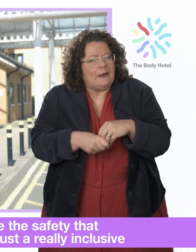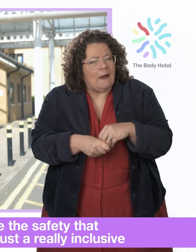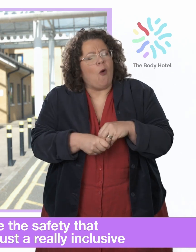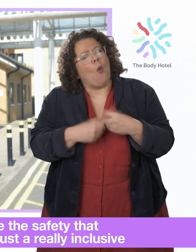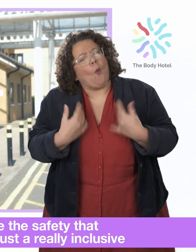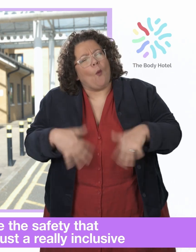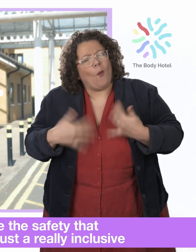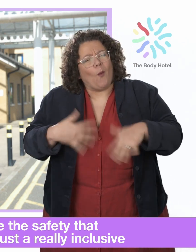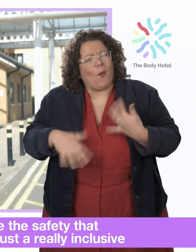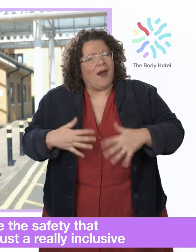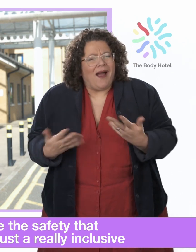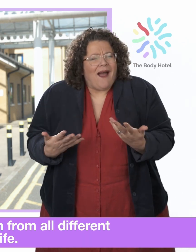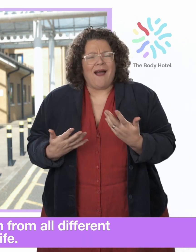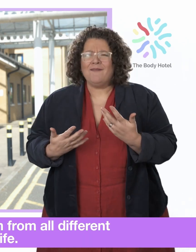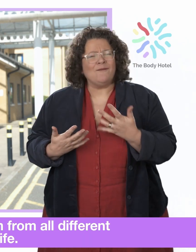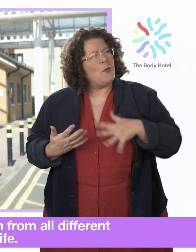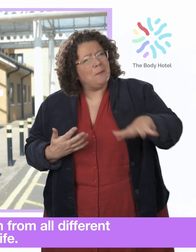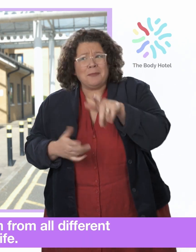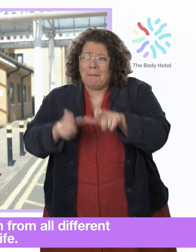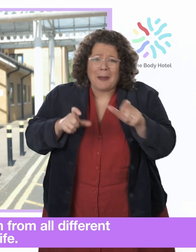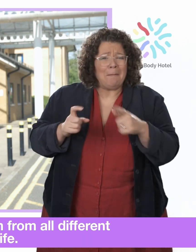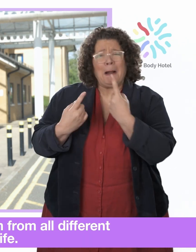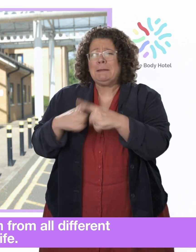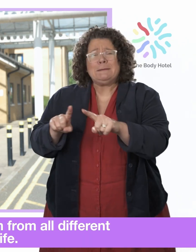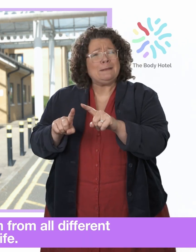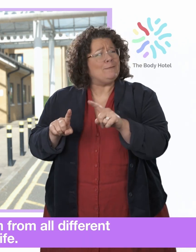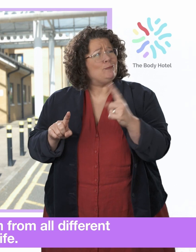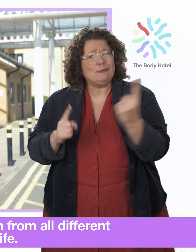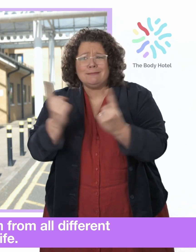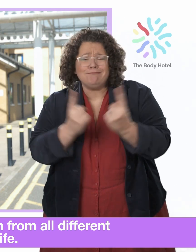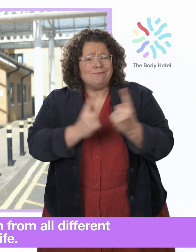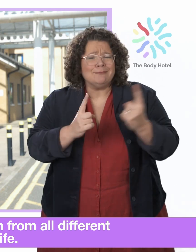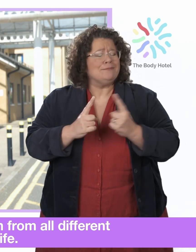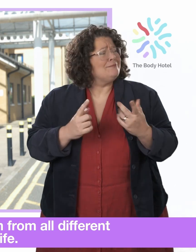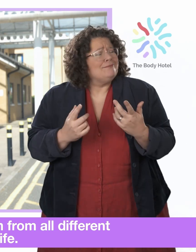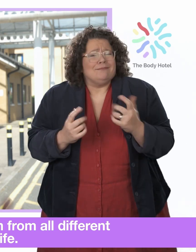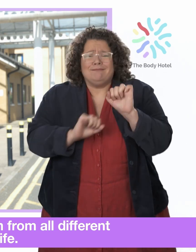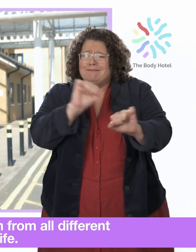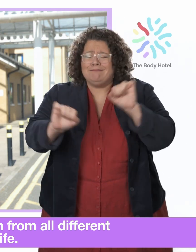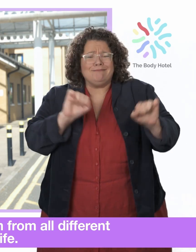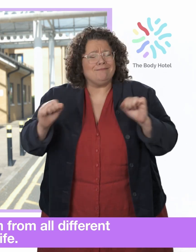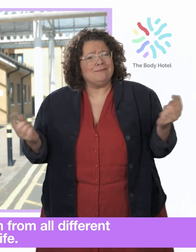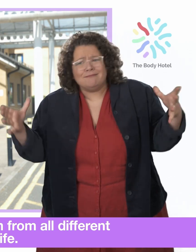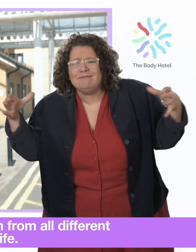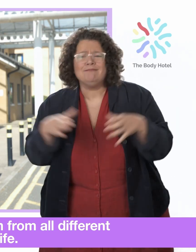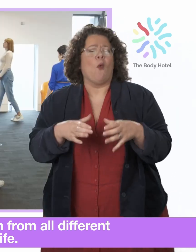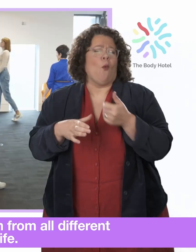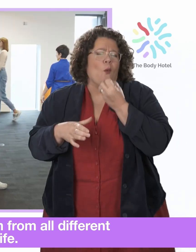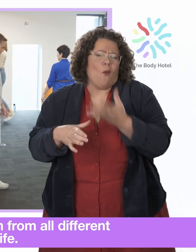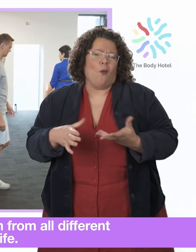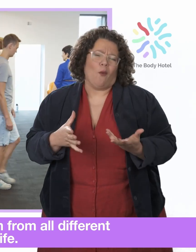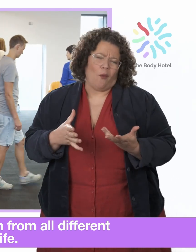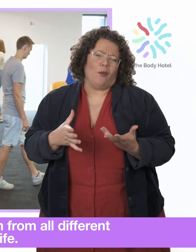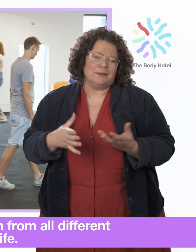that it was just a really inclusive space for people to be in from all different walks of life.